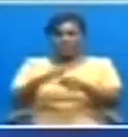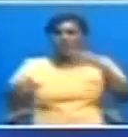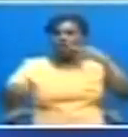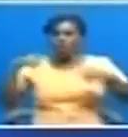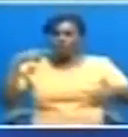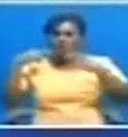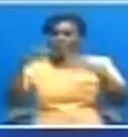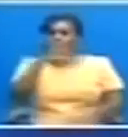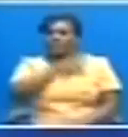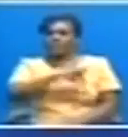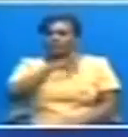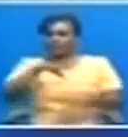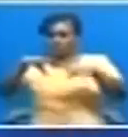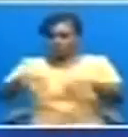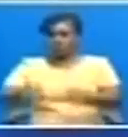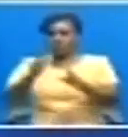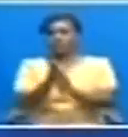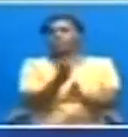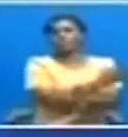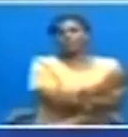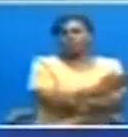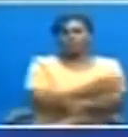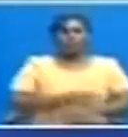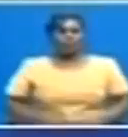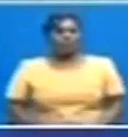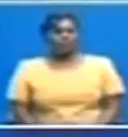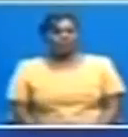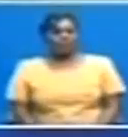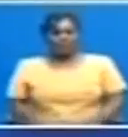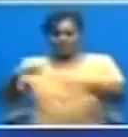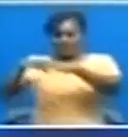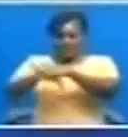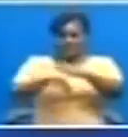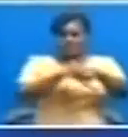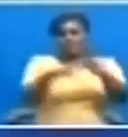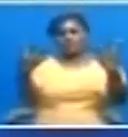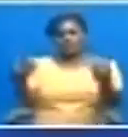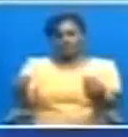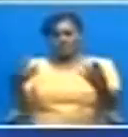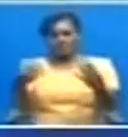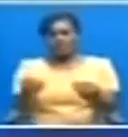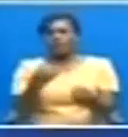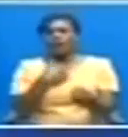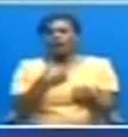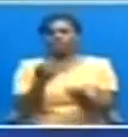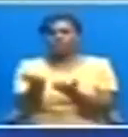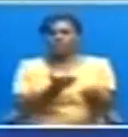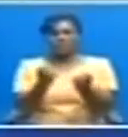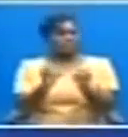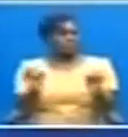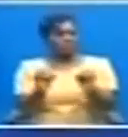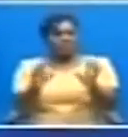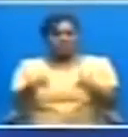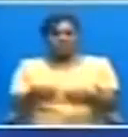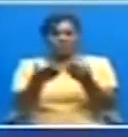hotels with bookings made well in advance. Easy to access, so that not only can you transact your business, but also we